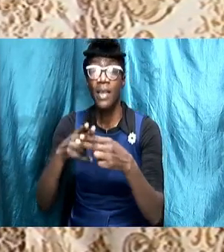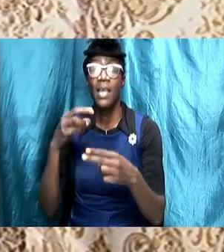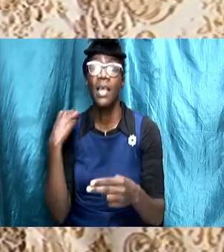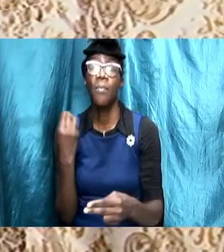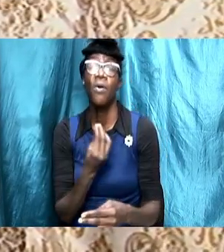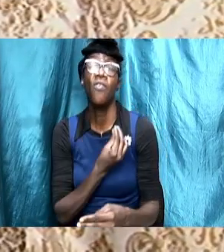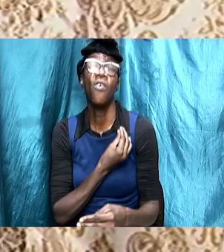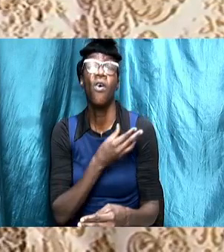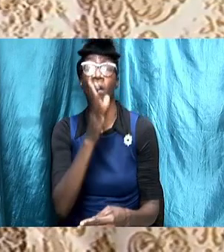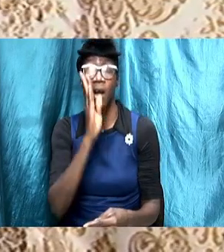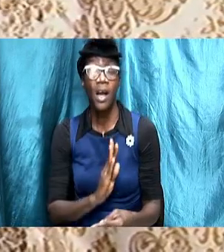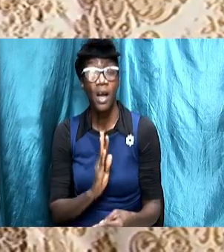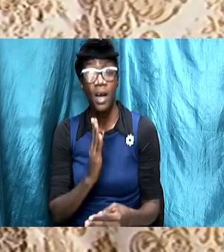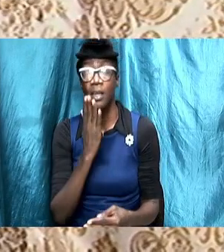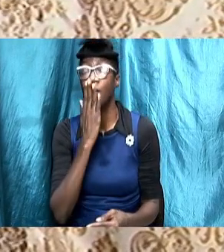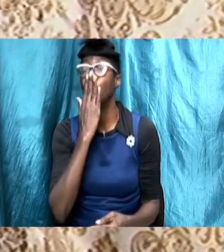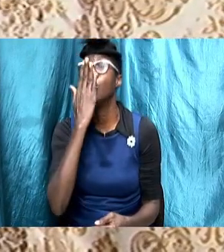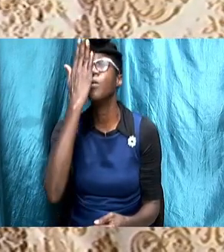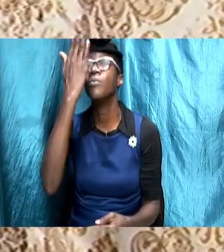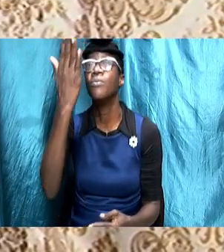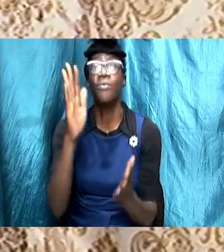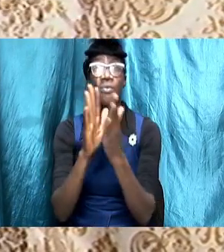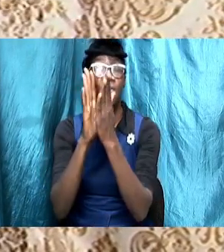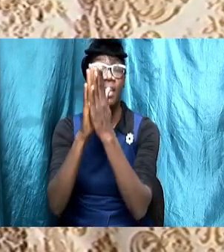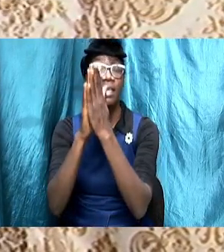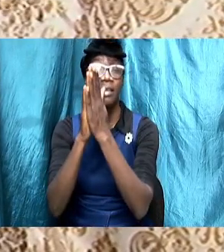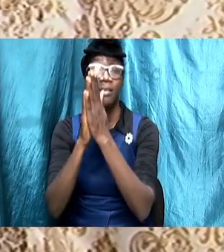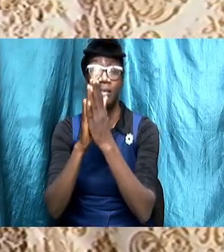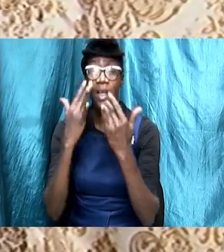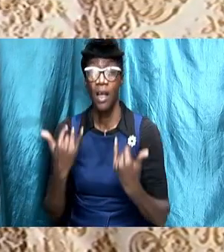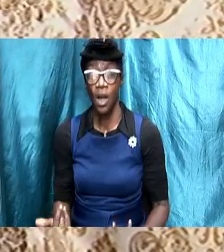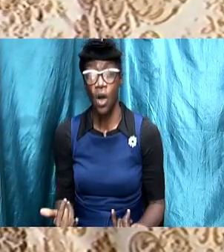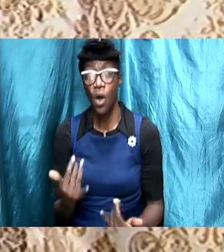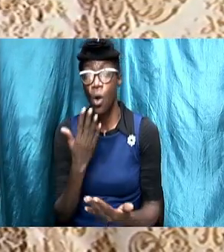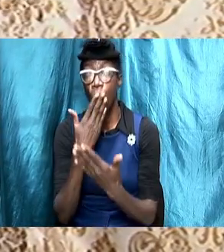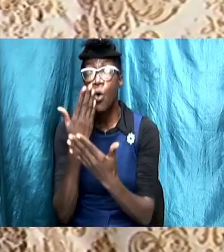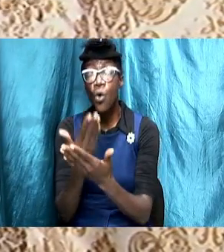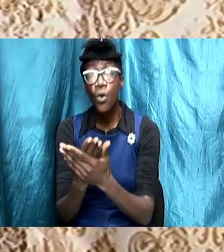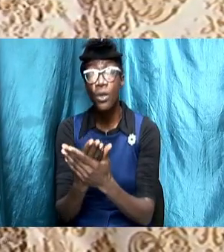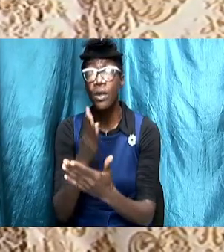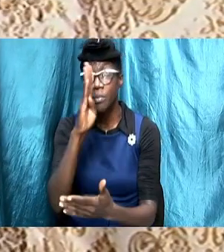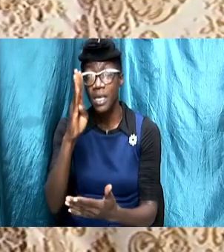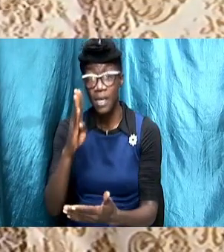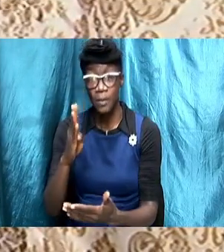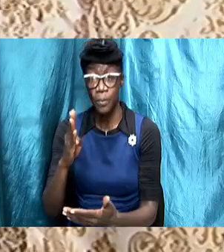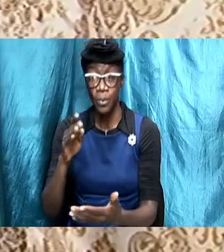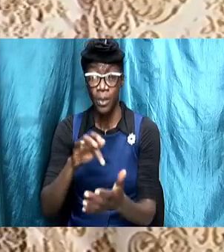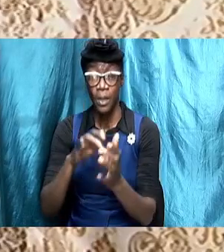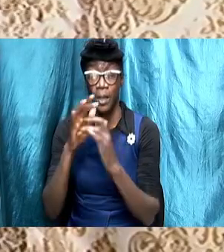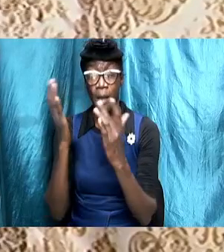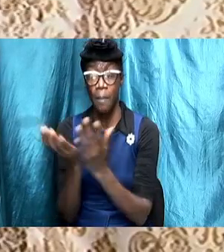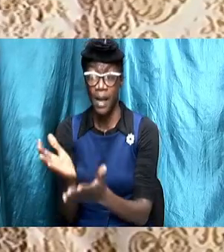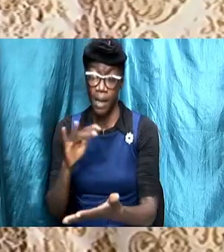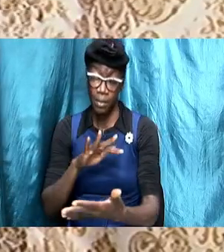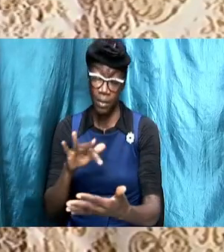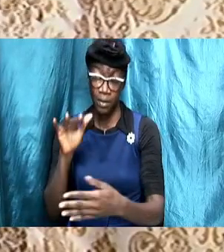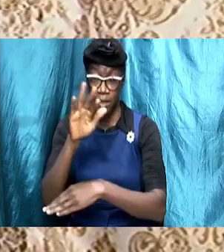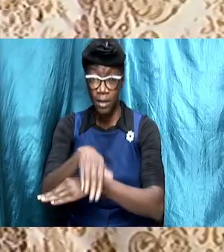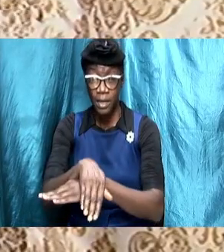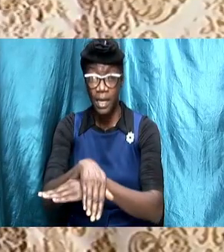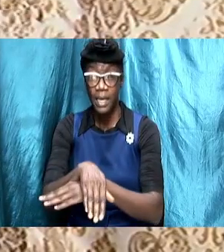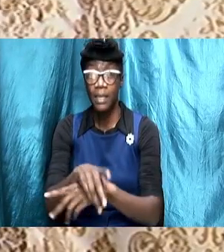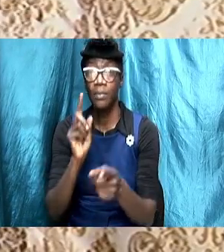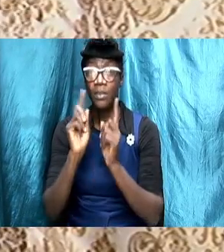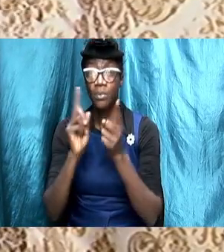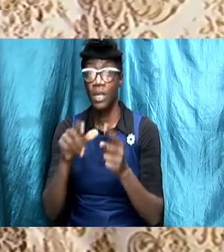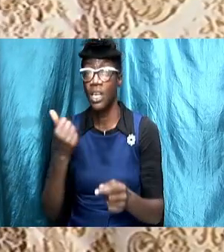God is to be praised. And how good it is for us to be in Bible study tonight, amen, to be speaking another